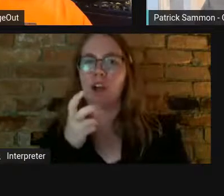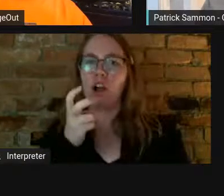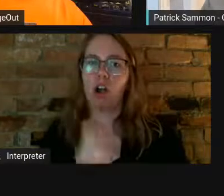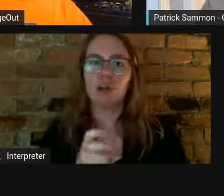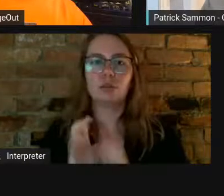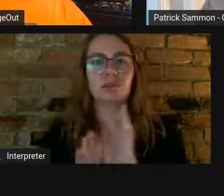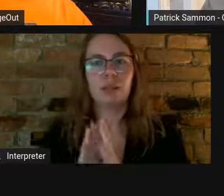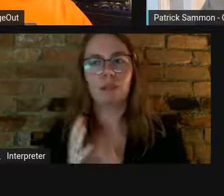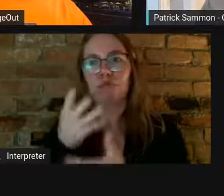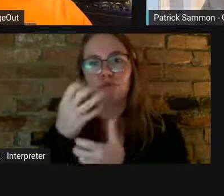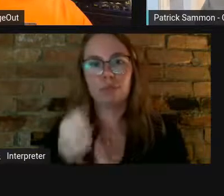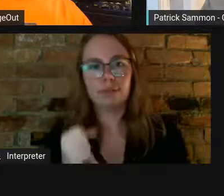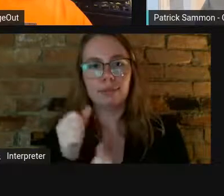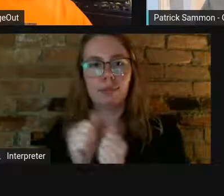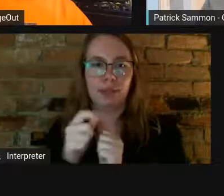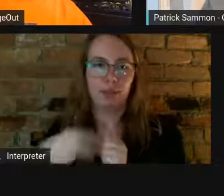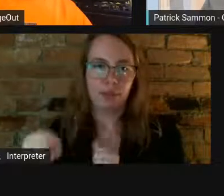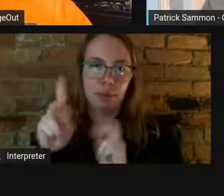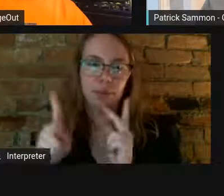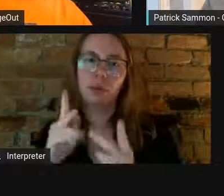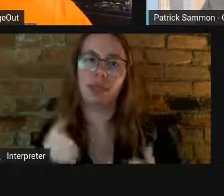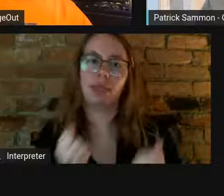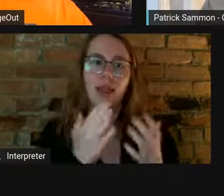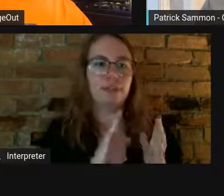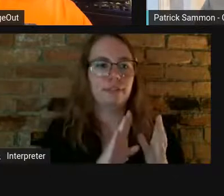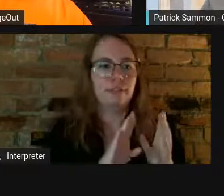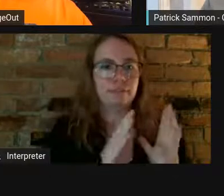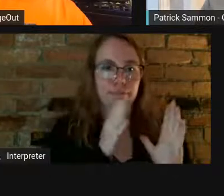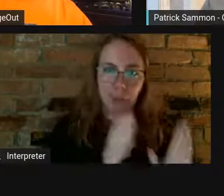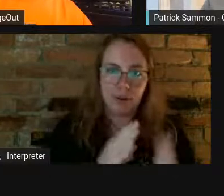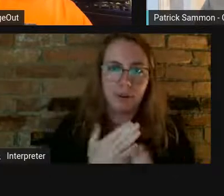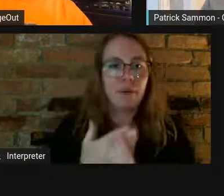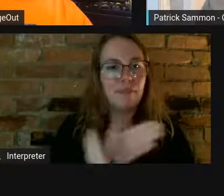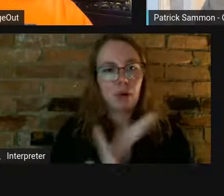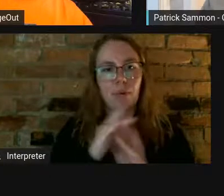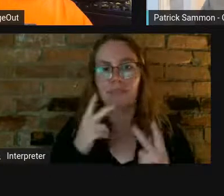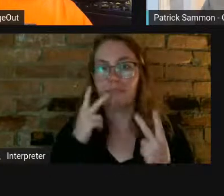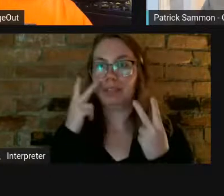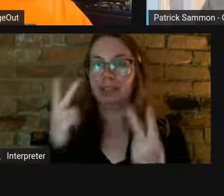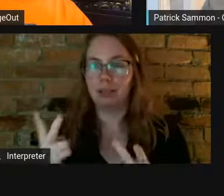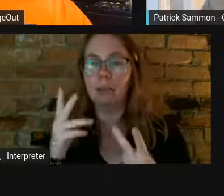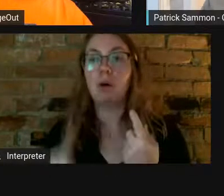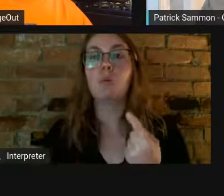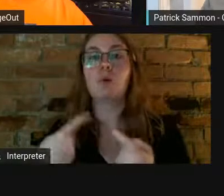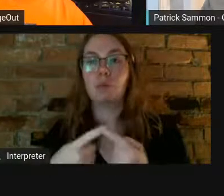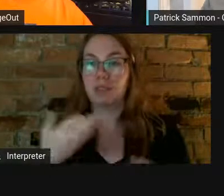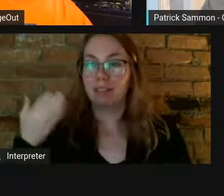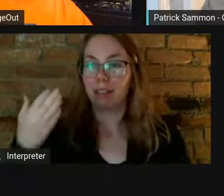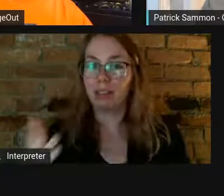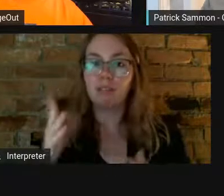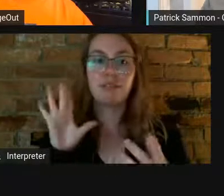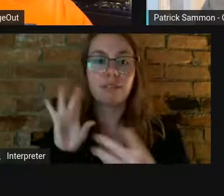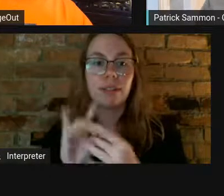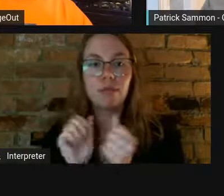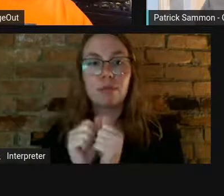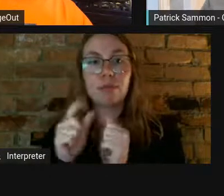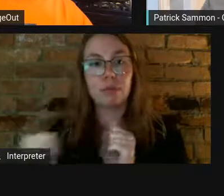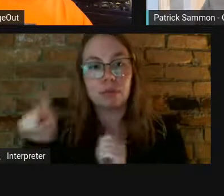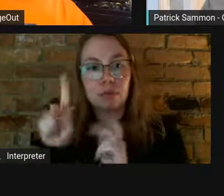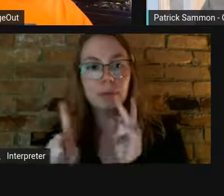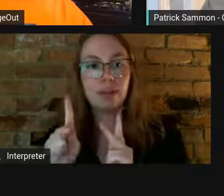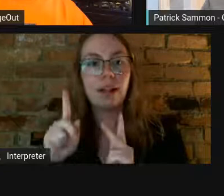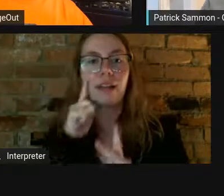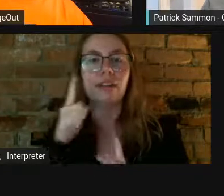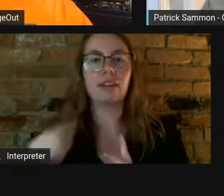before we went there. But then once we were on the ground and we really started connecting with the people that we met, I think people found it